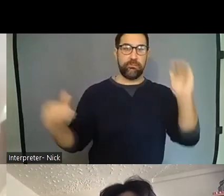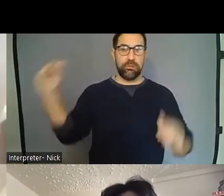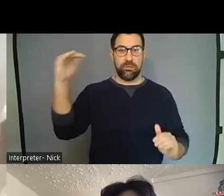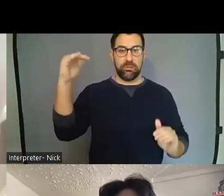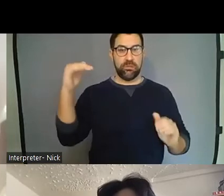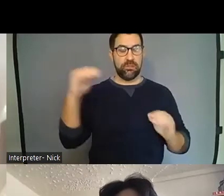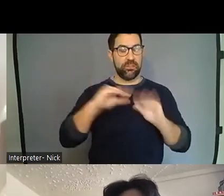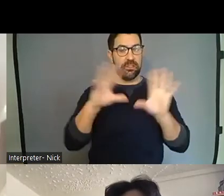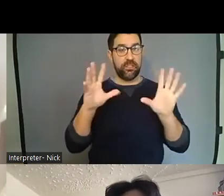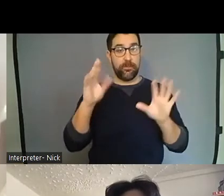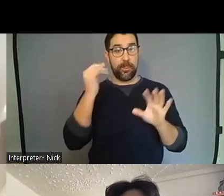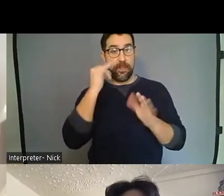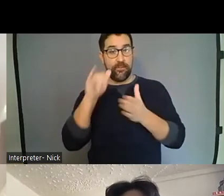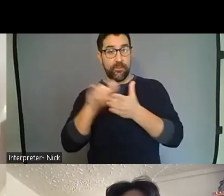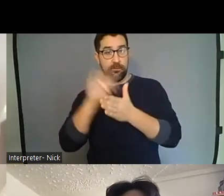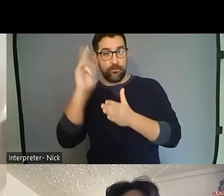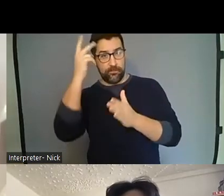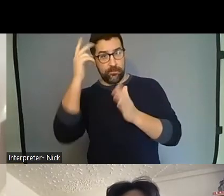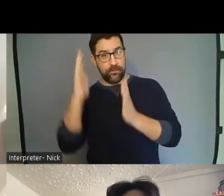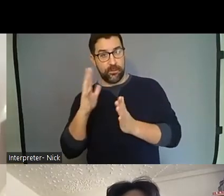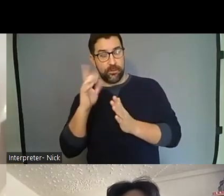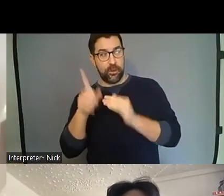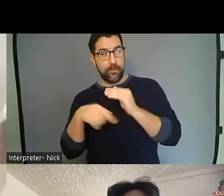when politicians talk about,